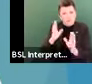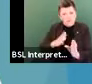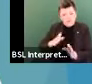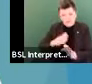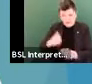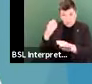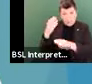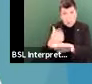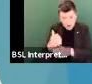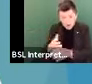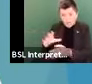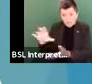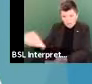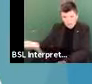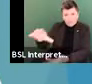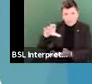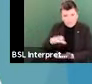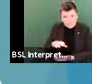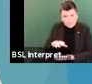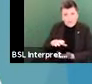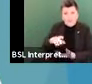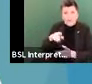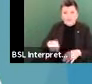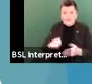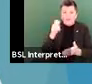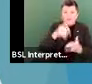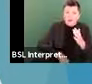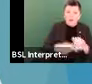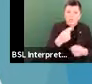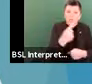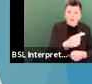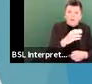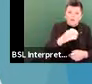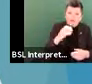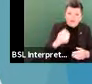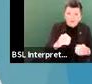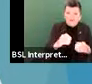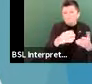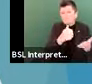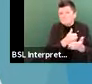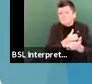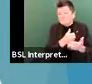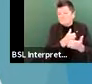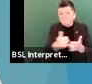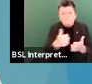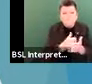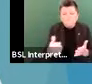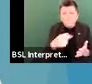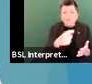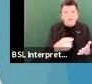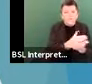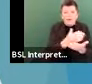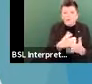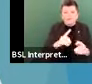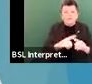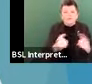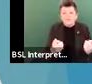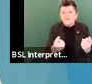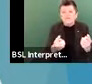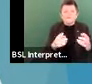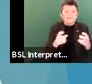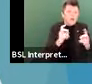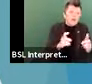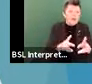to buy a standard 100 square meter apartment in an okay neighborhood of different cities, you see